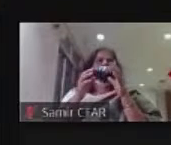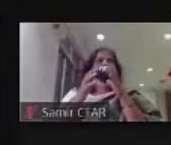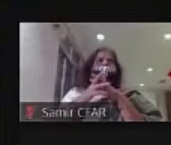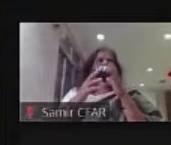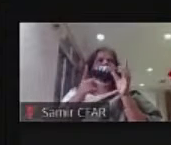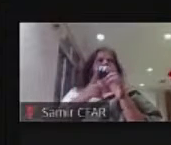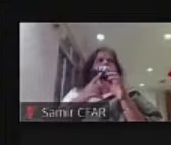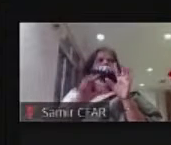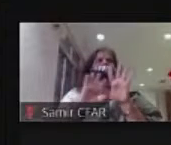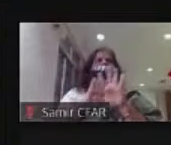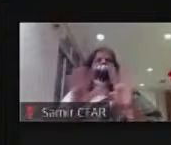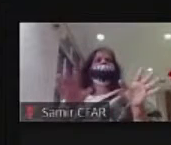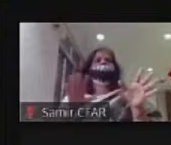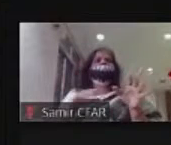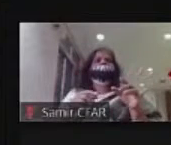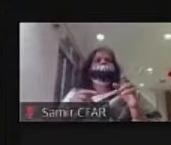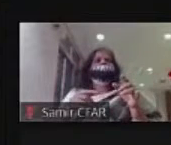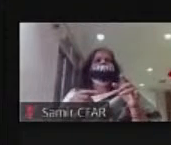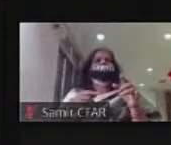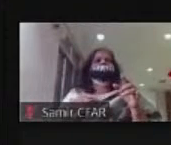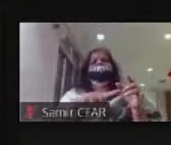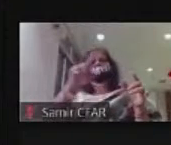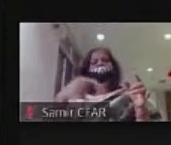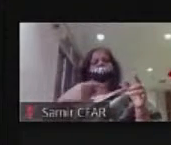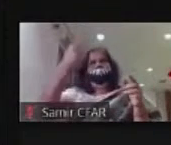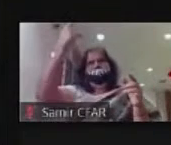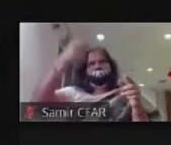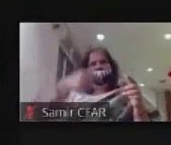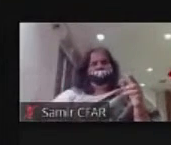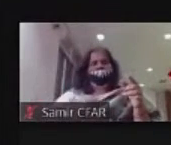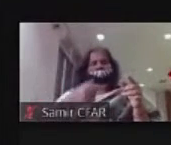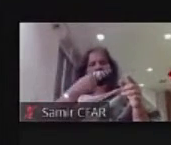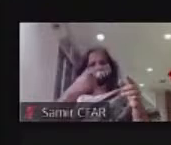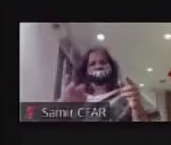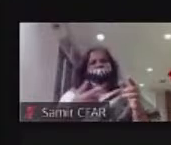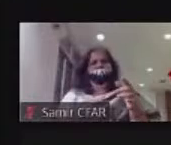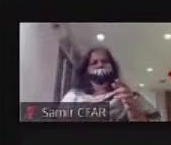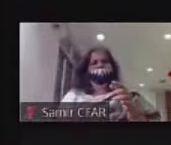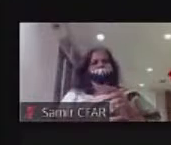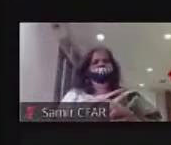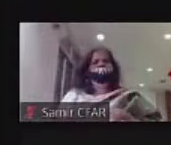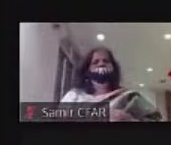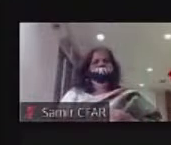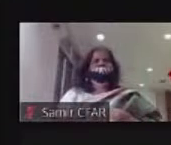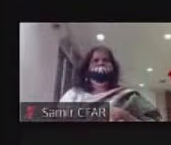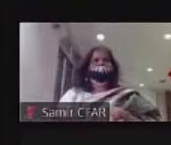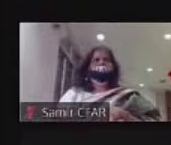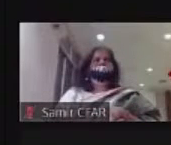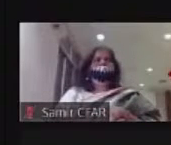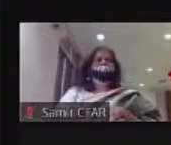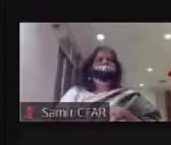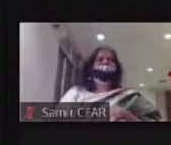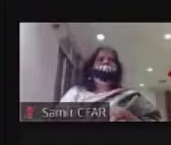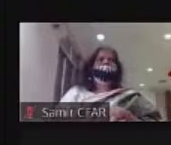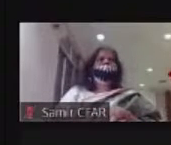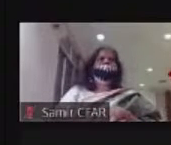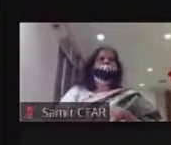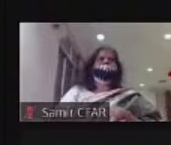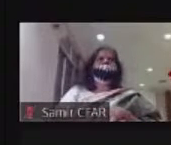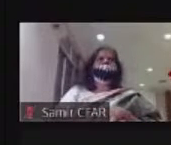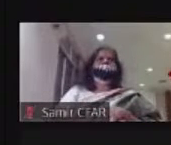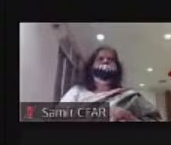So people with disabilities and the kind of access to uh, government schemes that they have, and